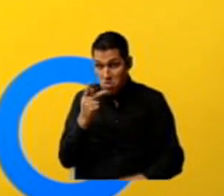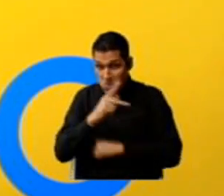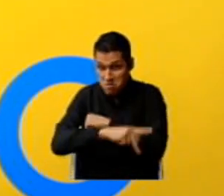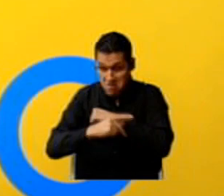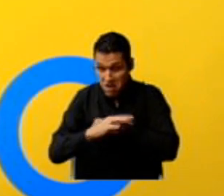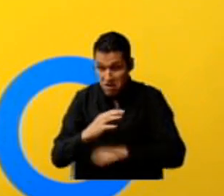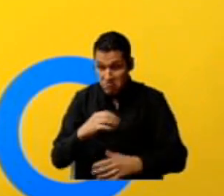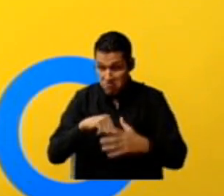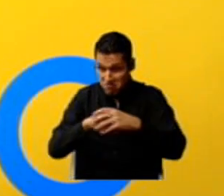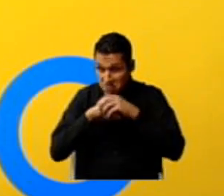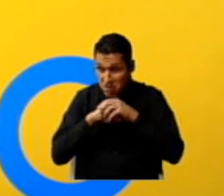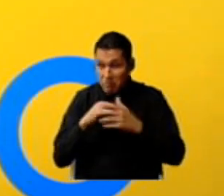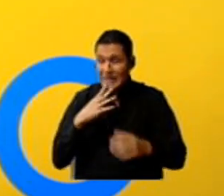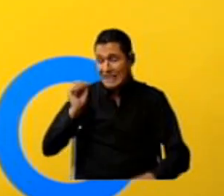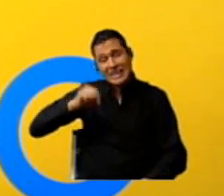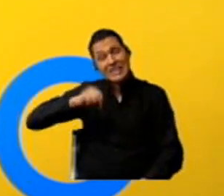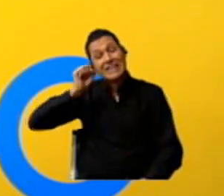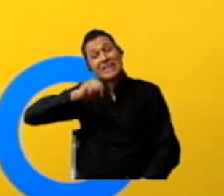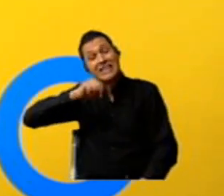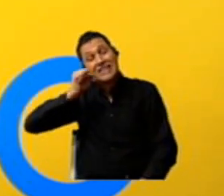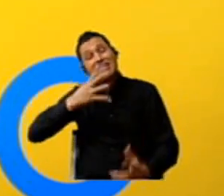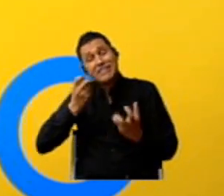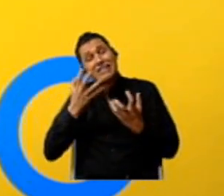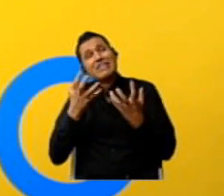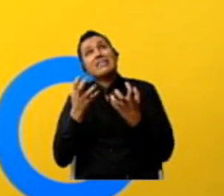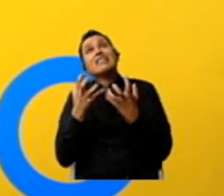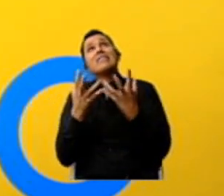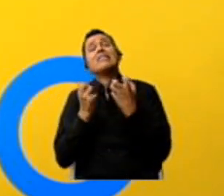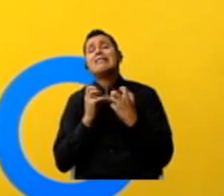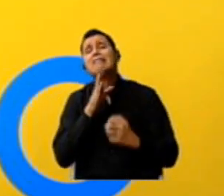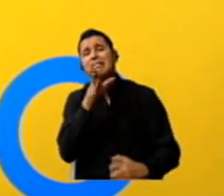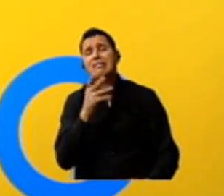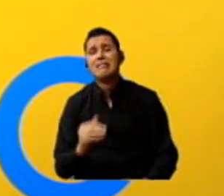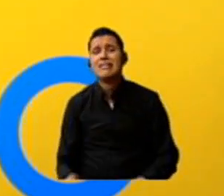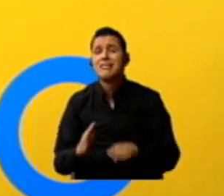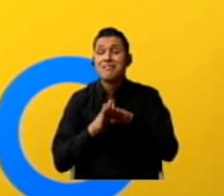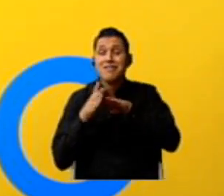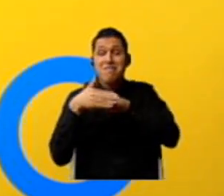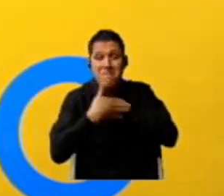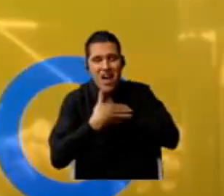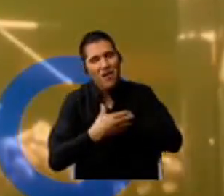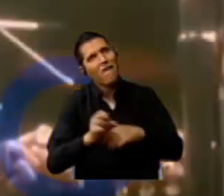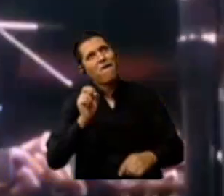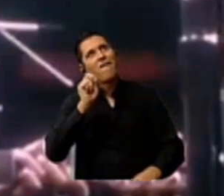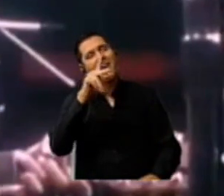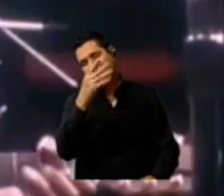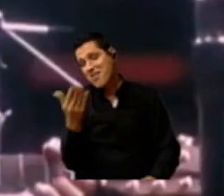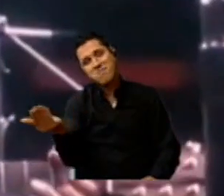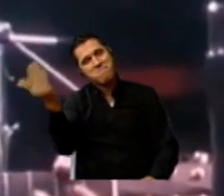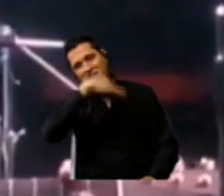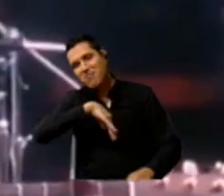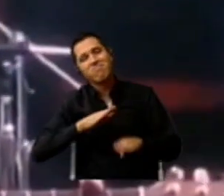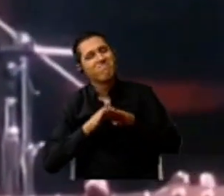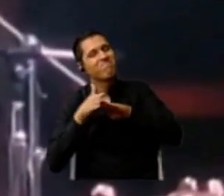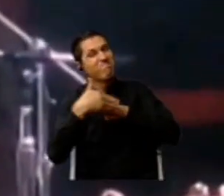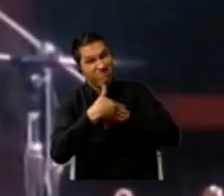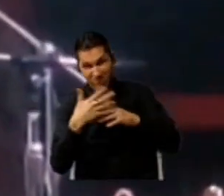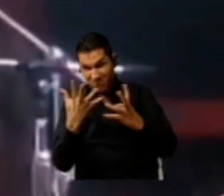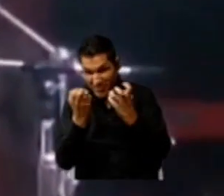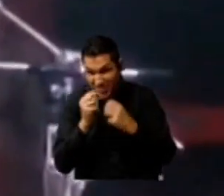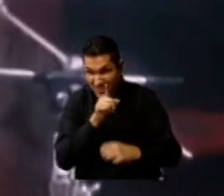Yes? Yes, I want to go to Jamaica. Okay, let's go to Jamaica. Do you want to go to Jamaica?